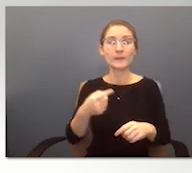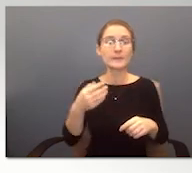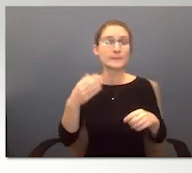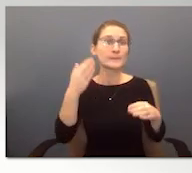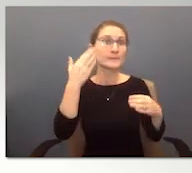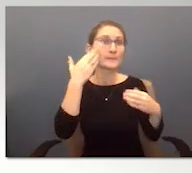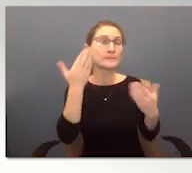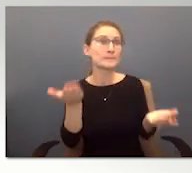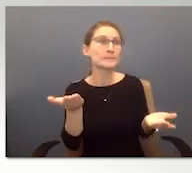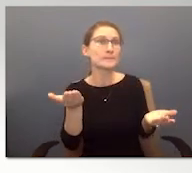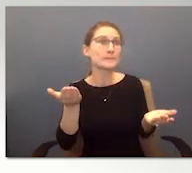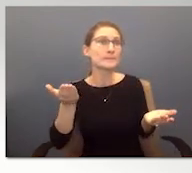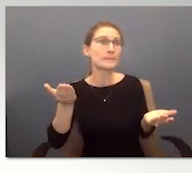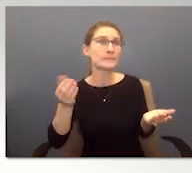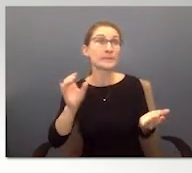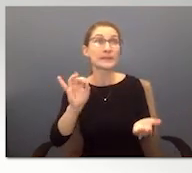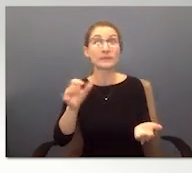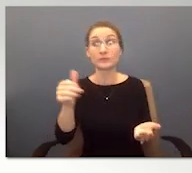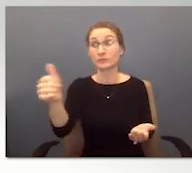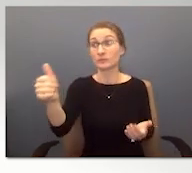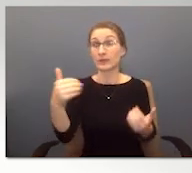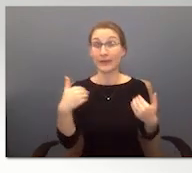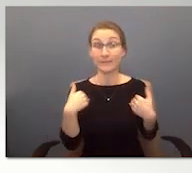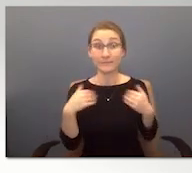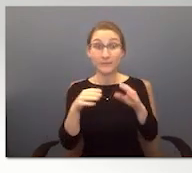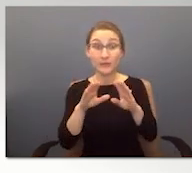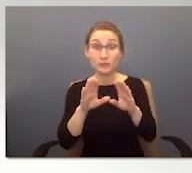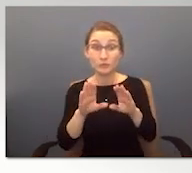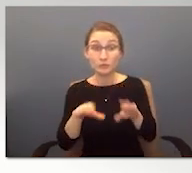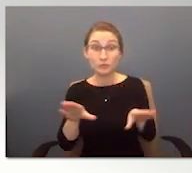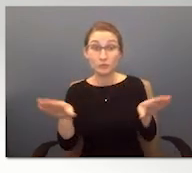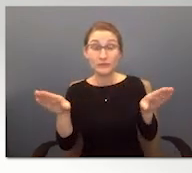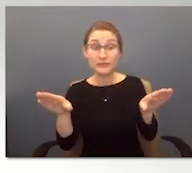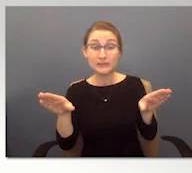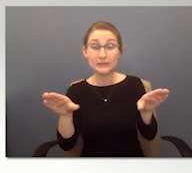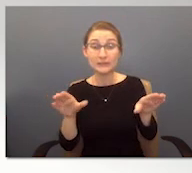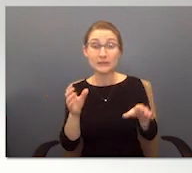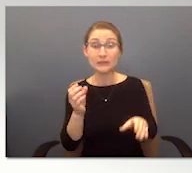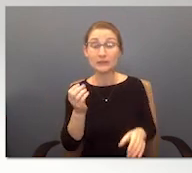has, too many children, No. or if it's just that